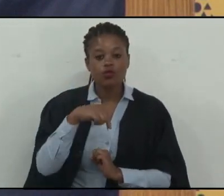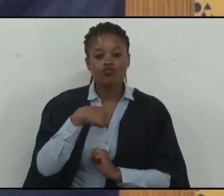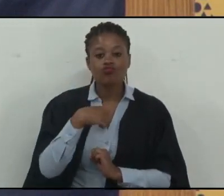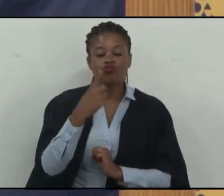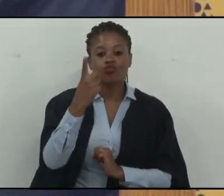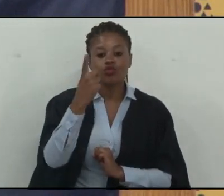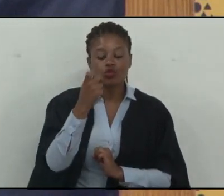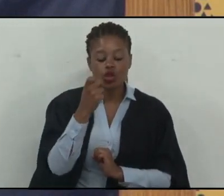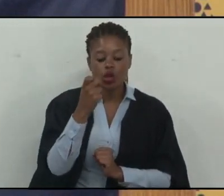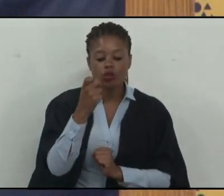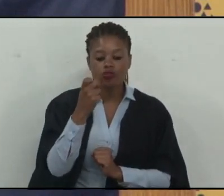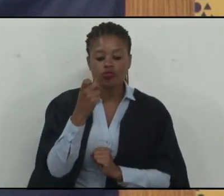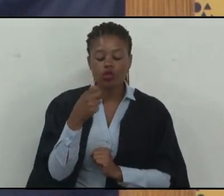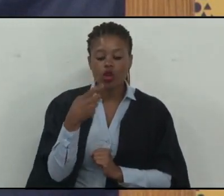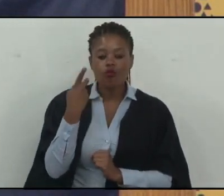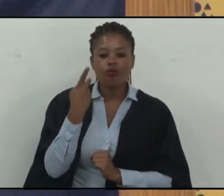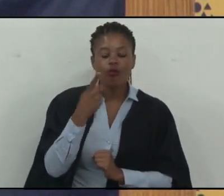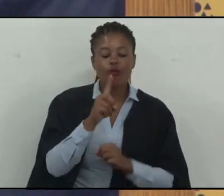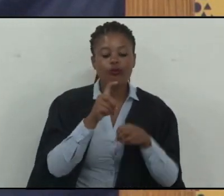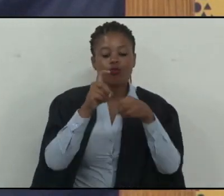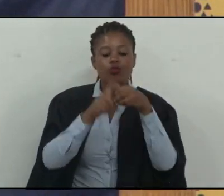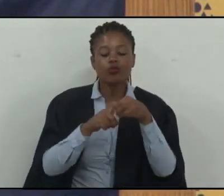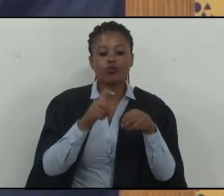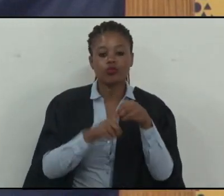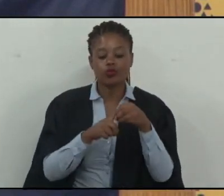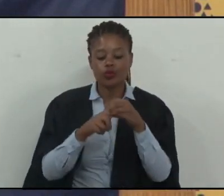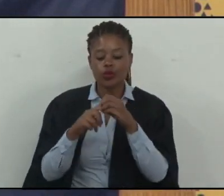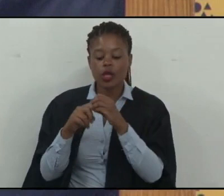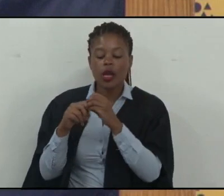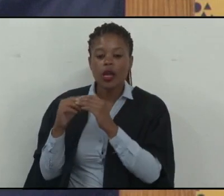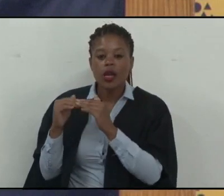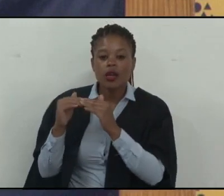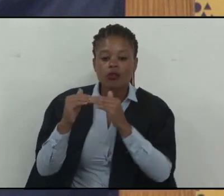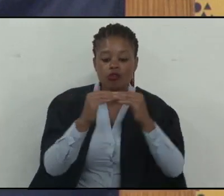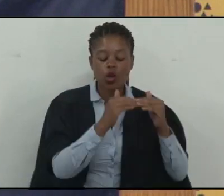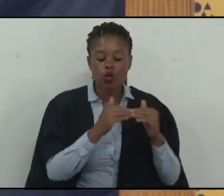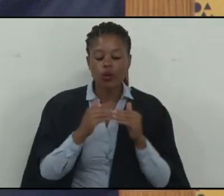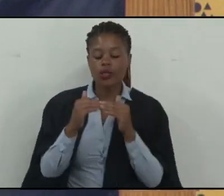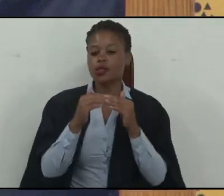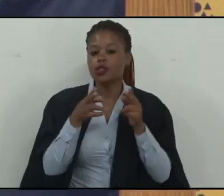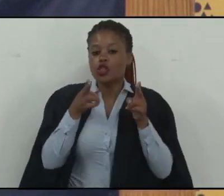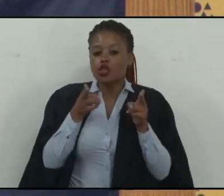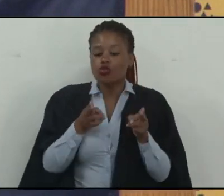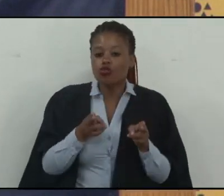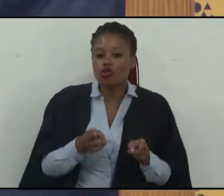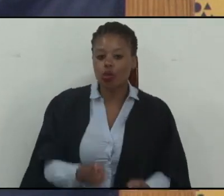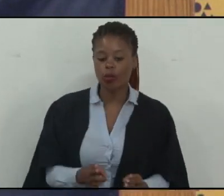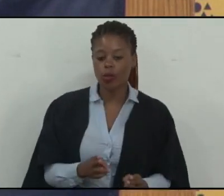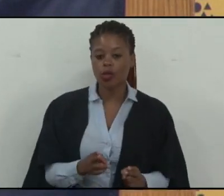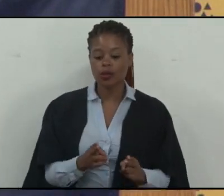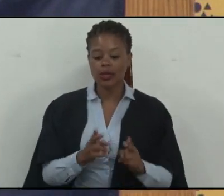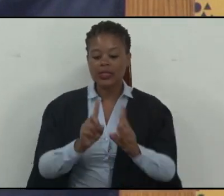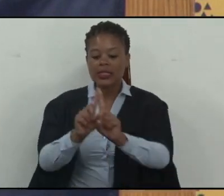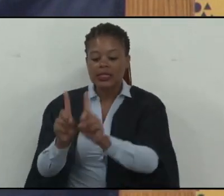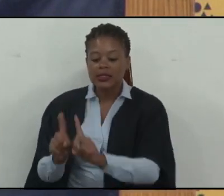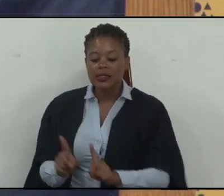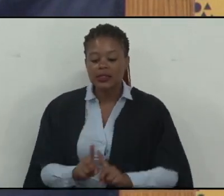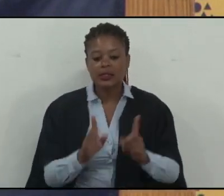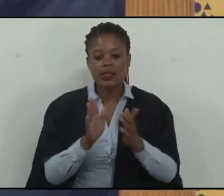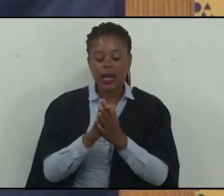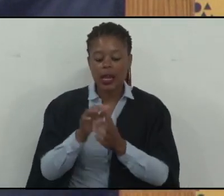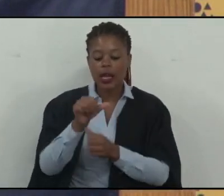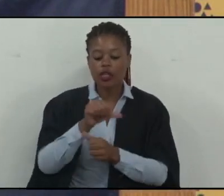be champions for equality, equity, humanity, diversity, and